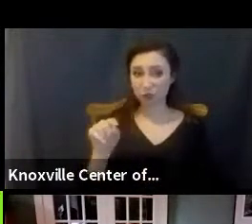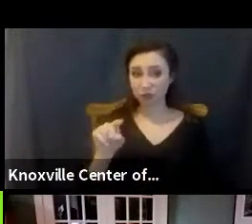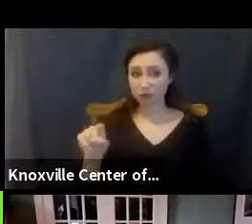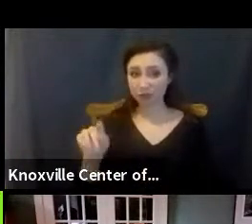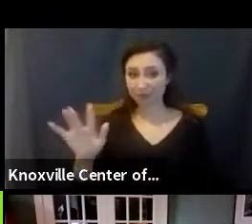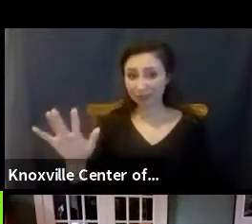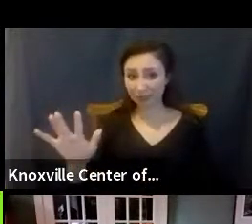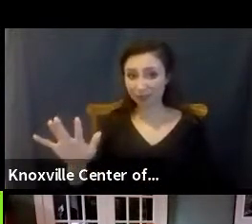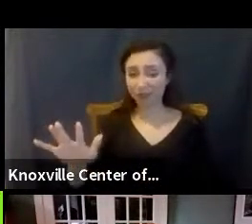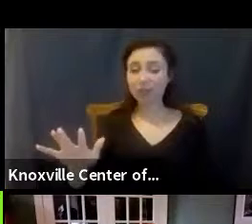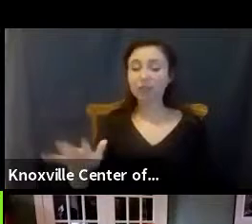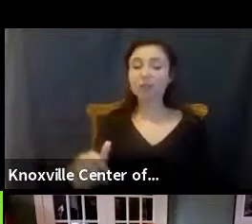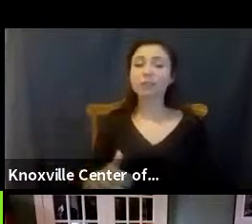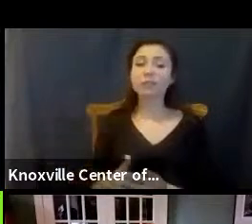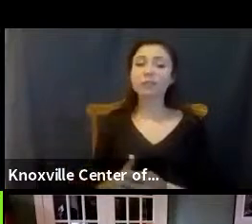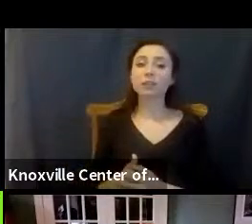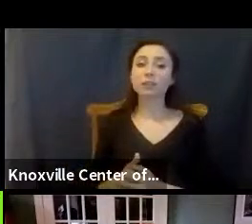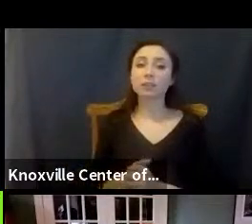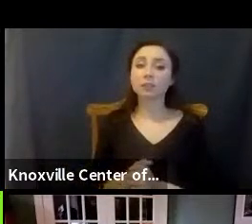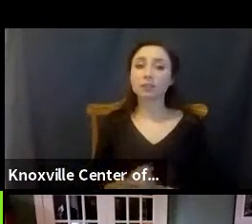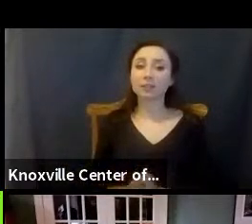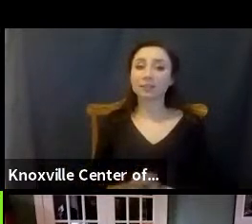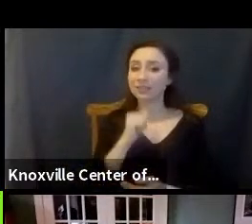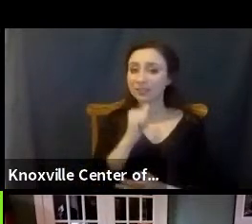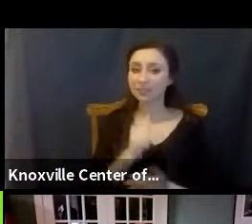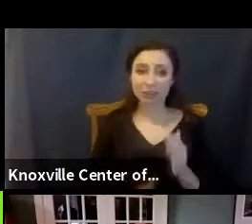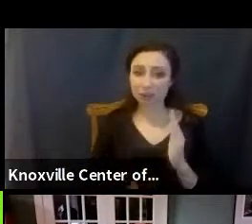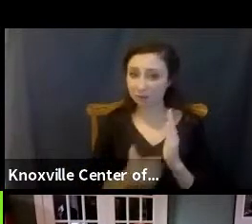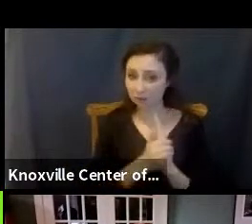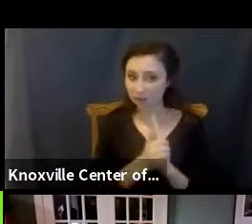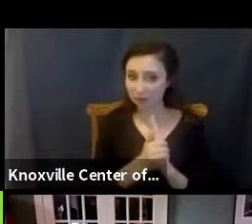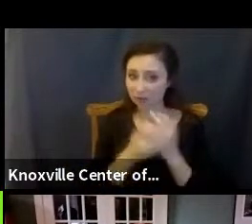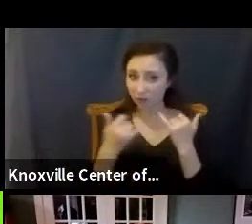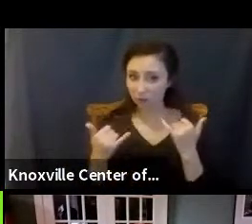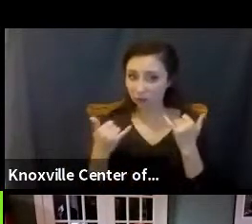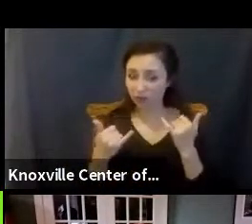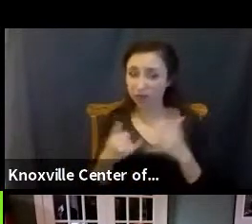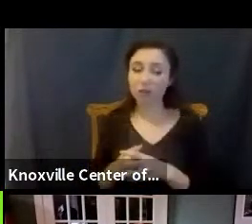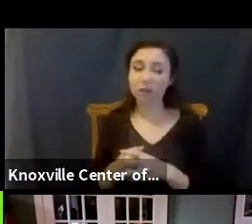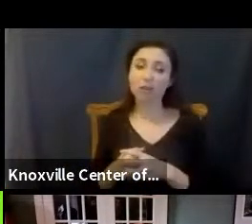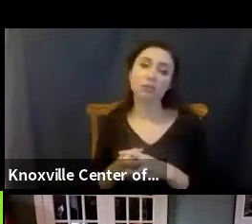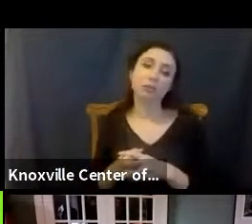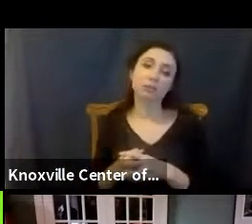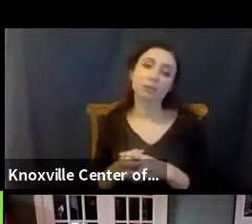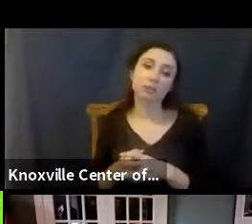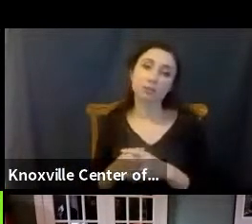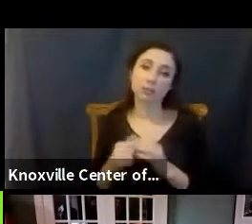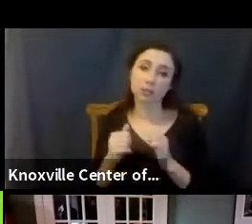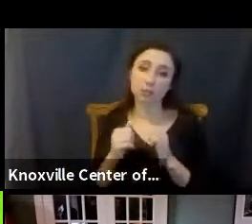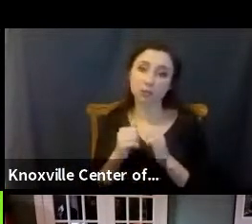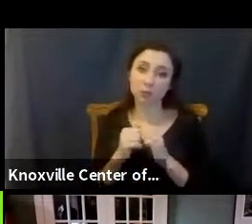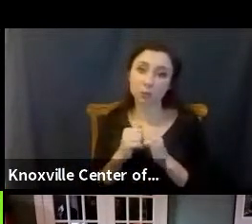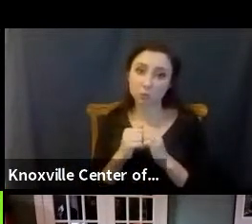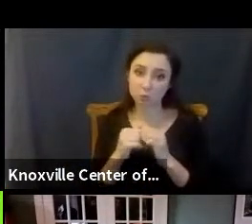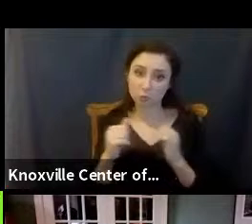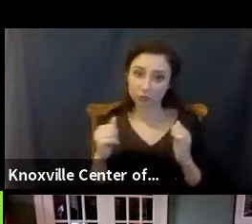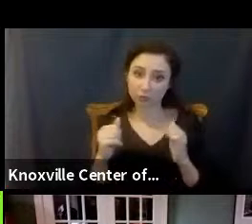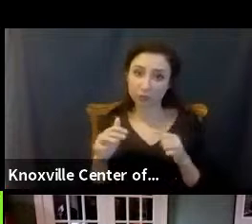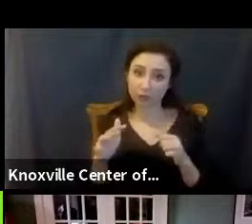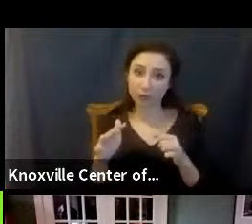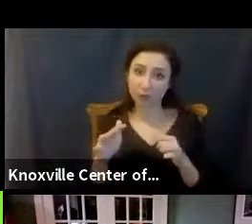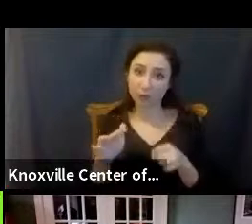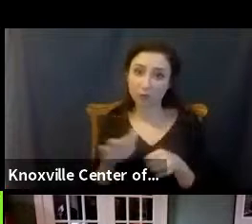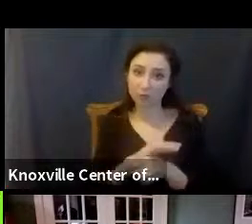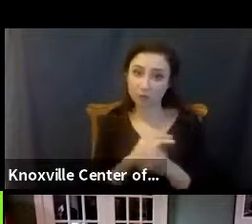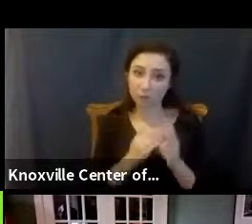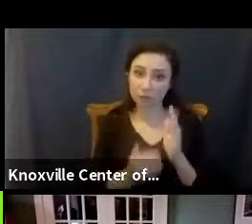2020-5 unamended at this point, and without a friendly amendment, and we have a second for that. So